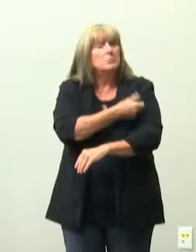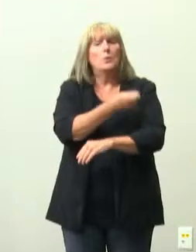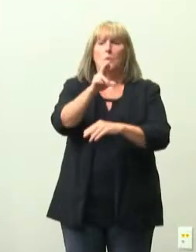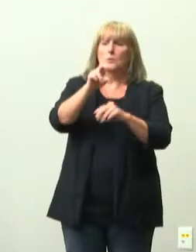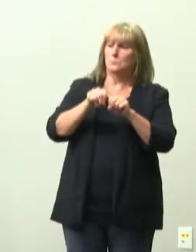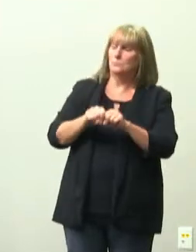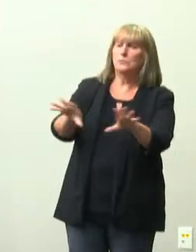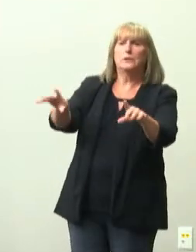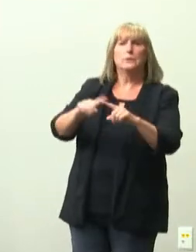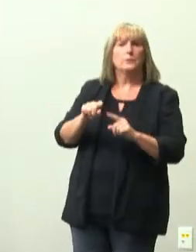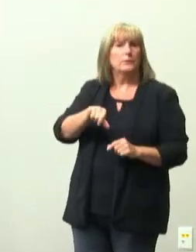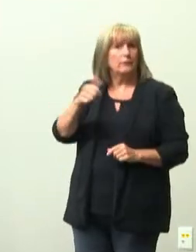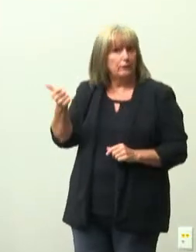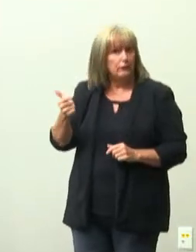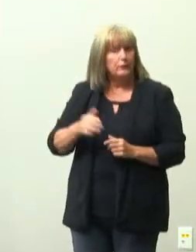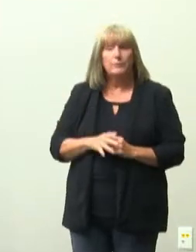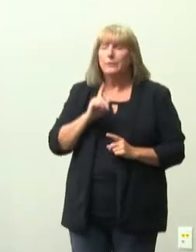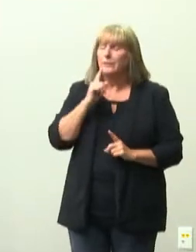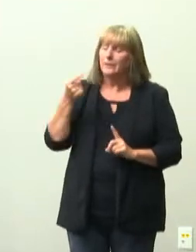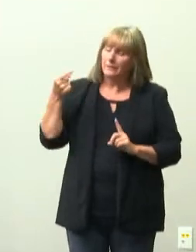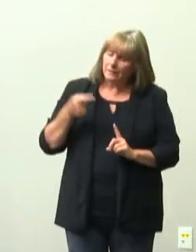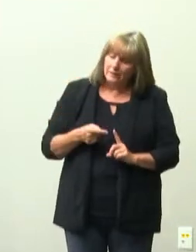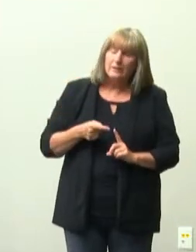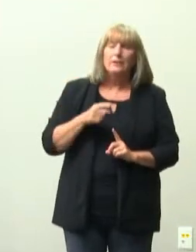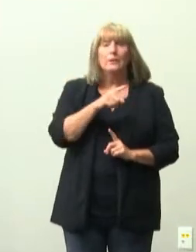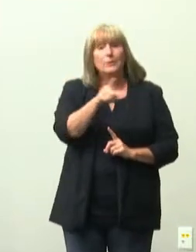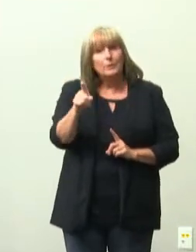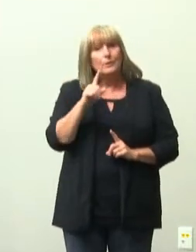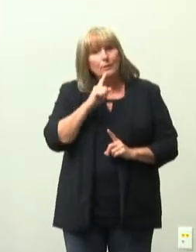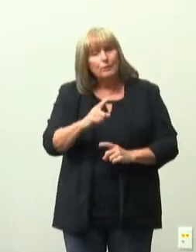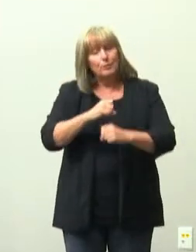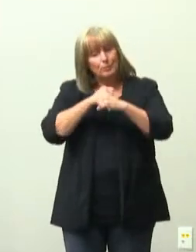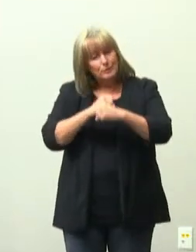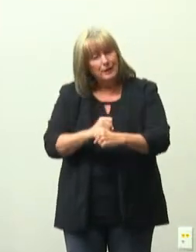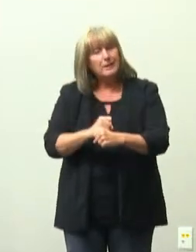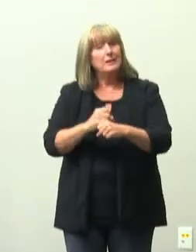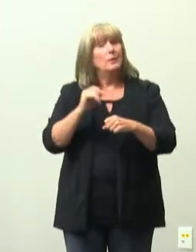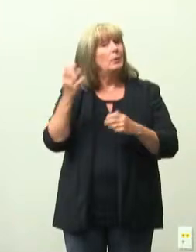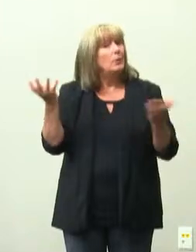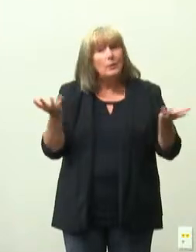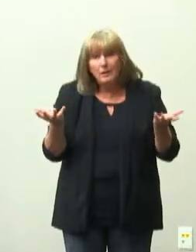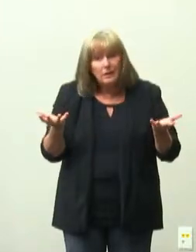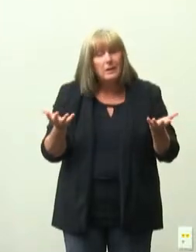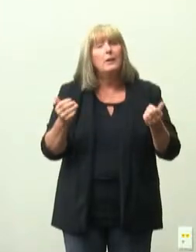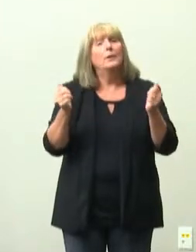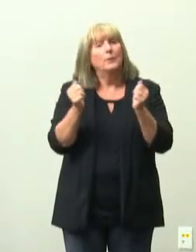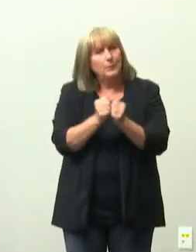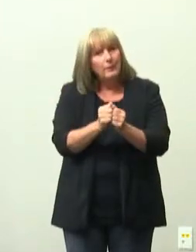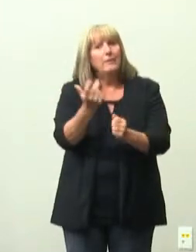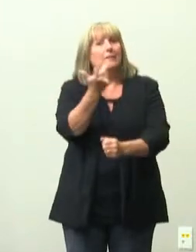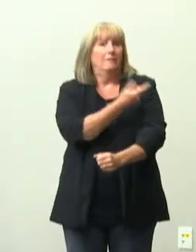to others. The bottom line is you're more protected when vaccination than without it.